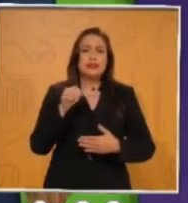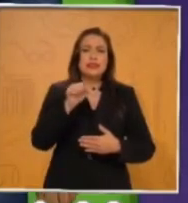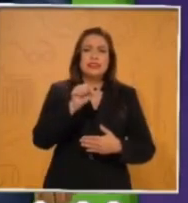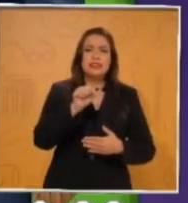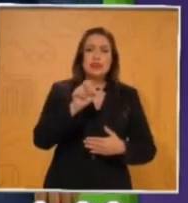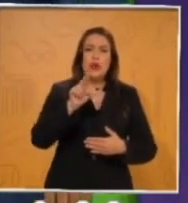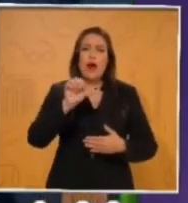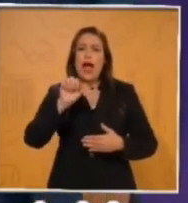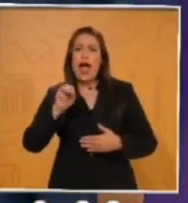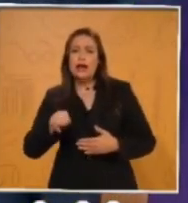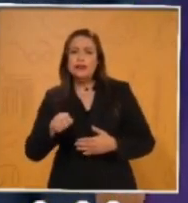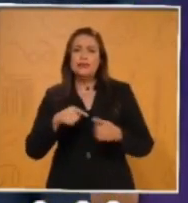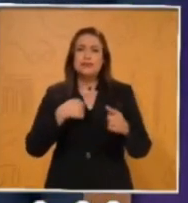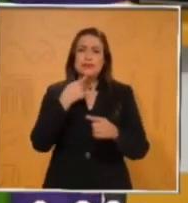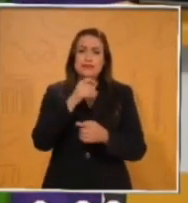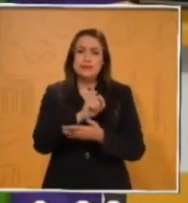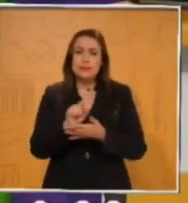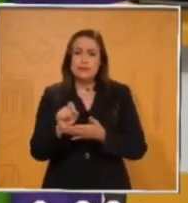swam.